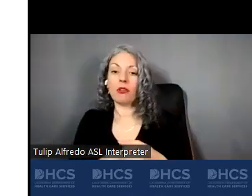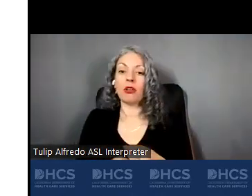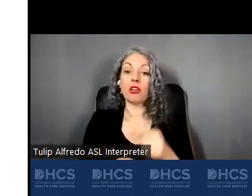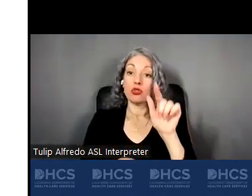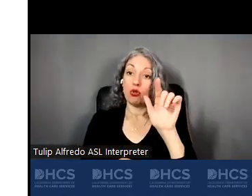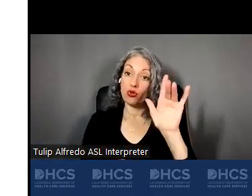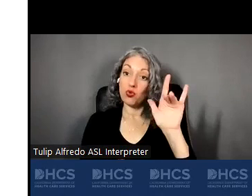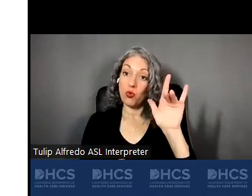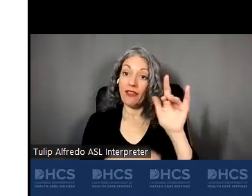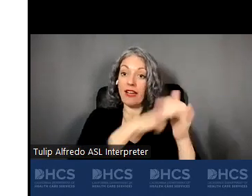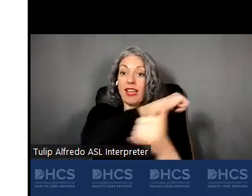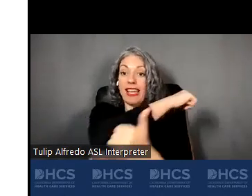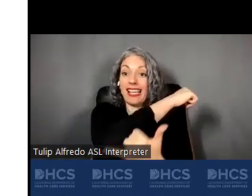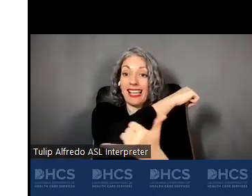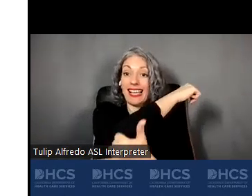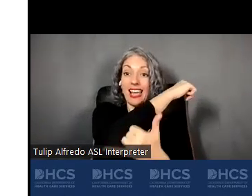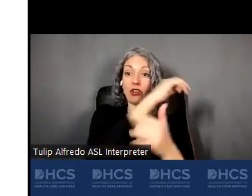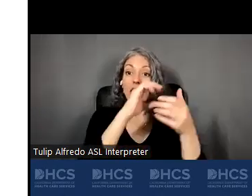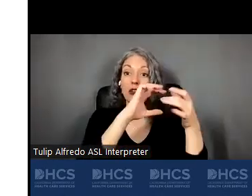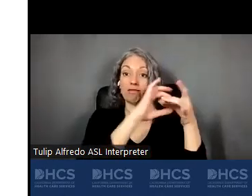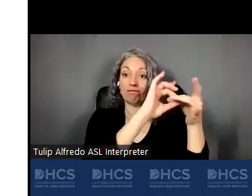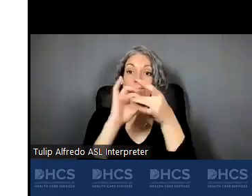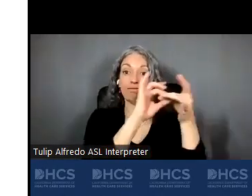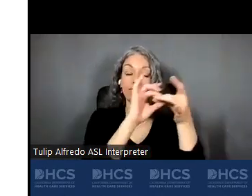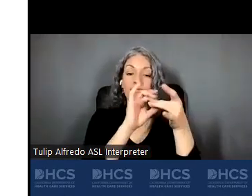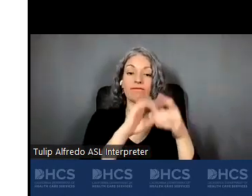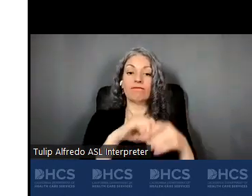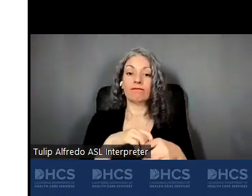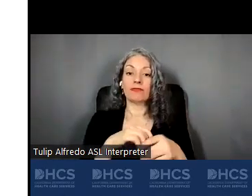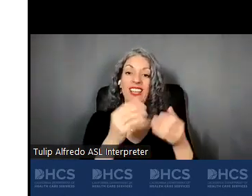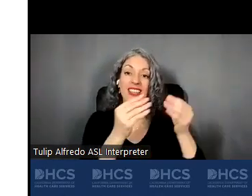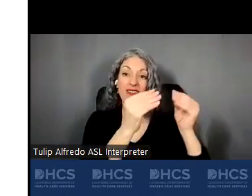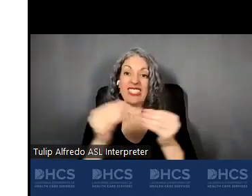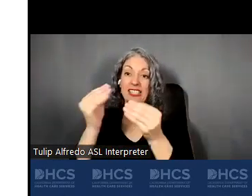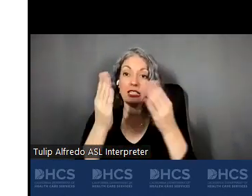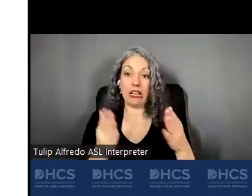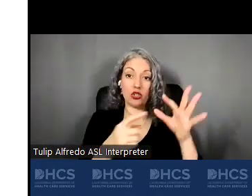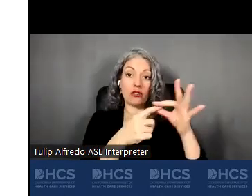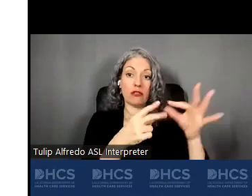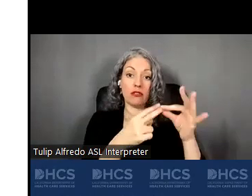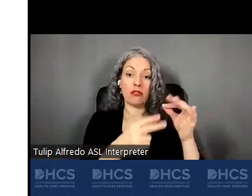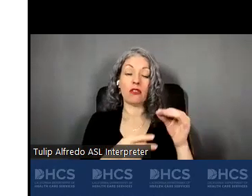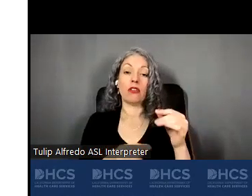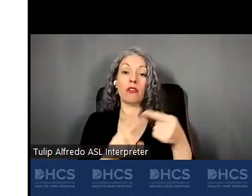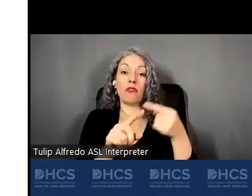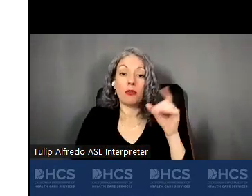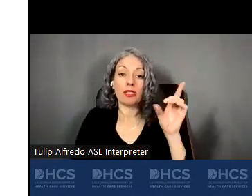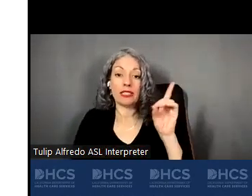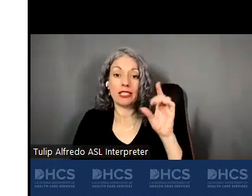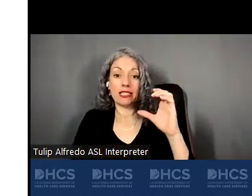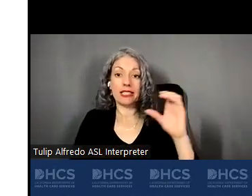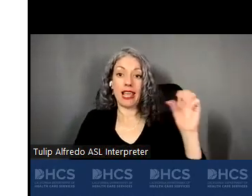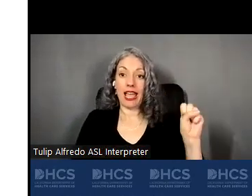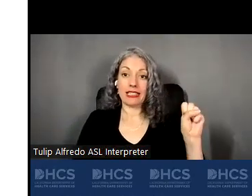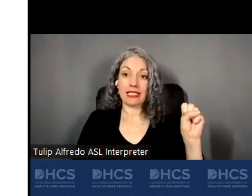25 county regional collaboratives, and the facilitators have been selected by DHCS. They have some key